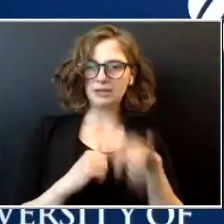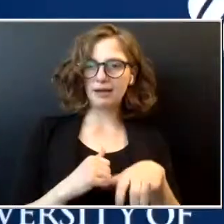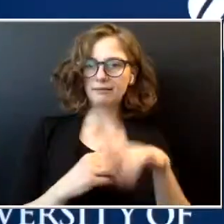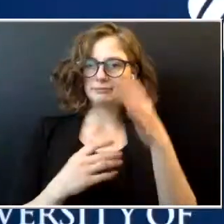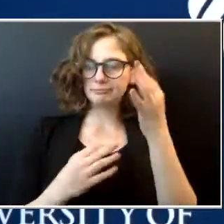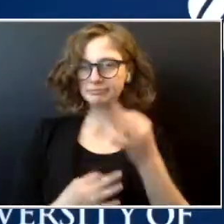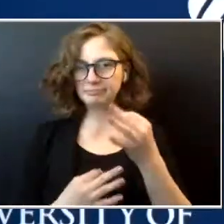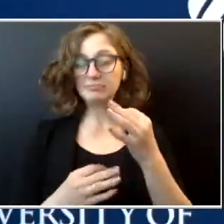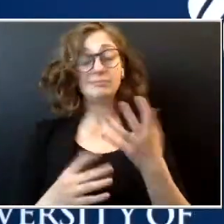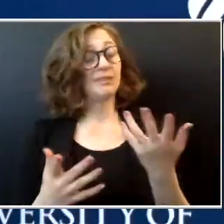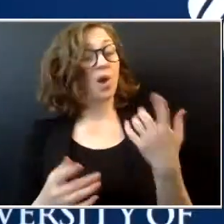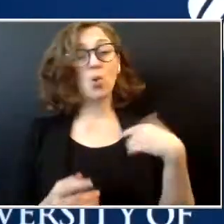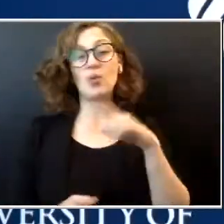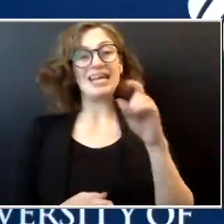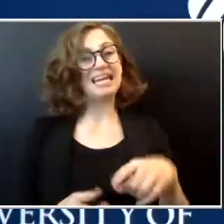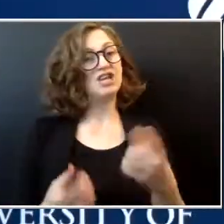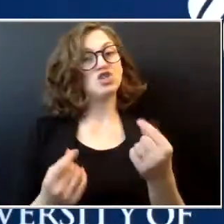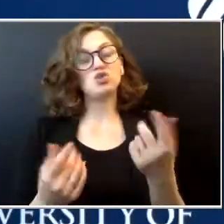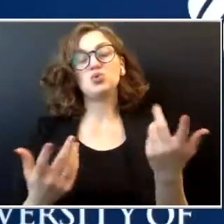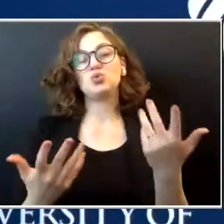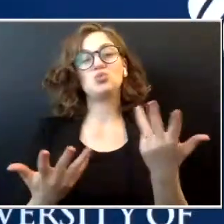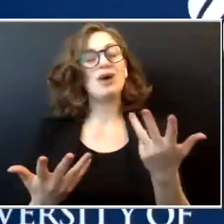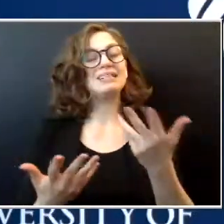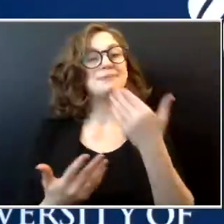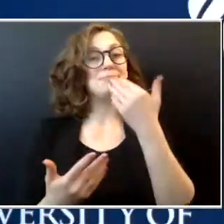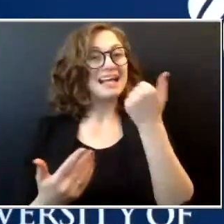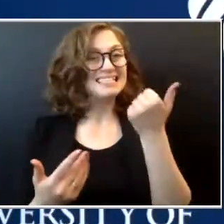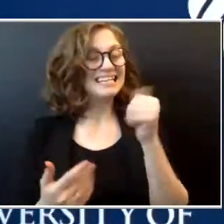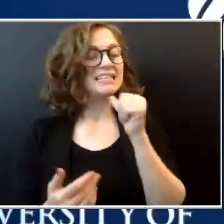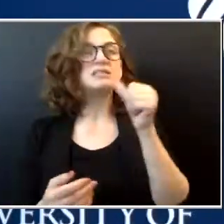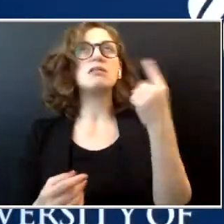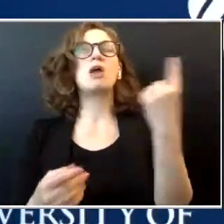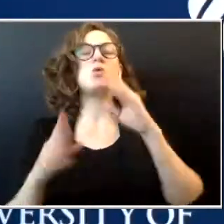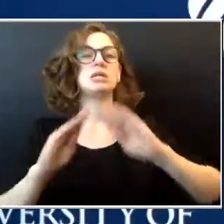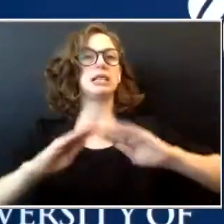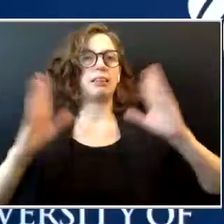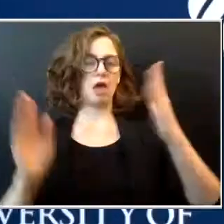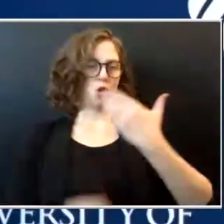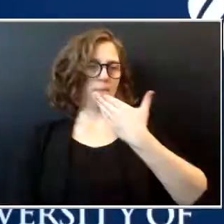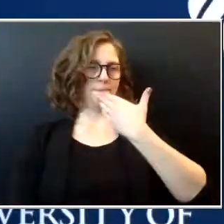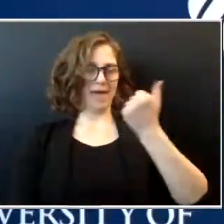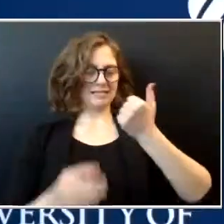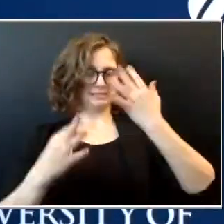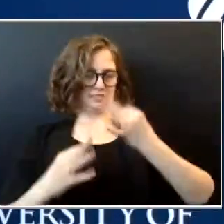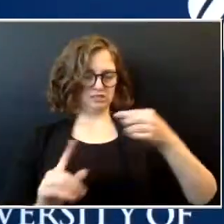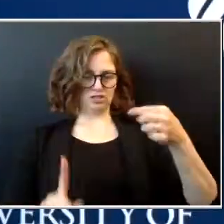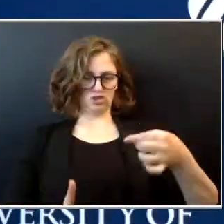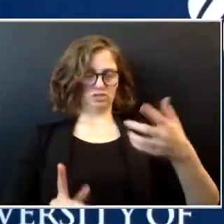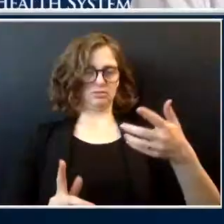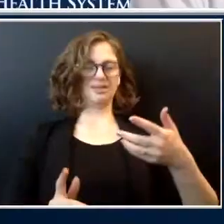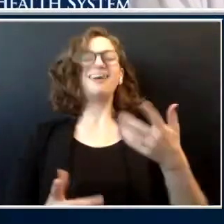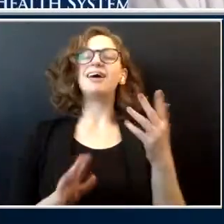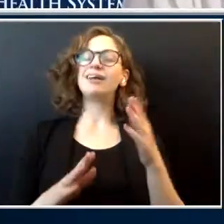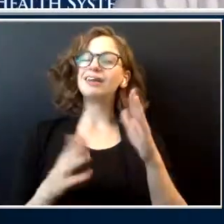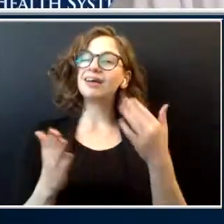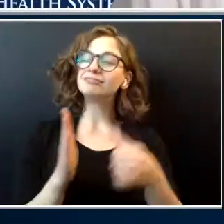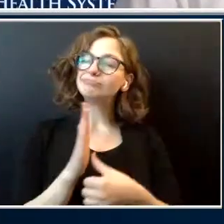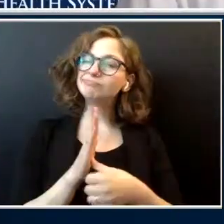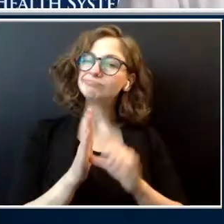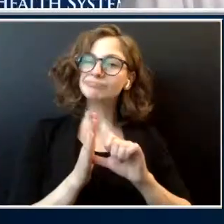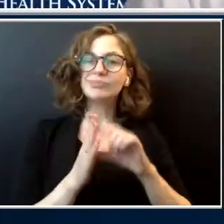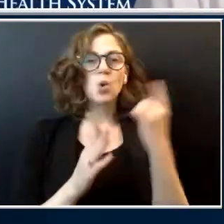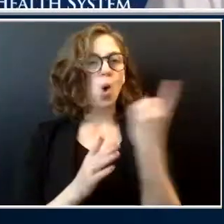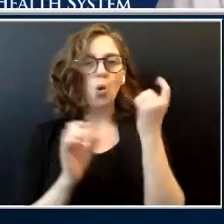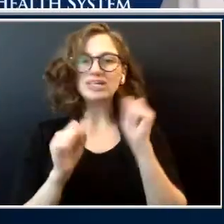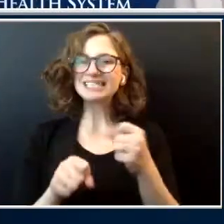It's not always black and white. And certainly, again, it is always okay to wear a mask when you're out and about as well. Yeah, I think one of the most important things is